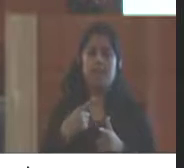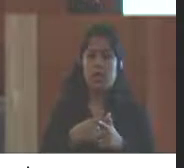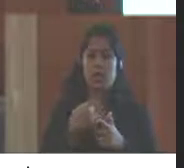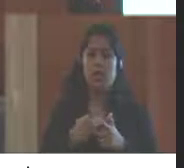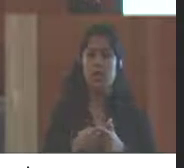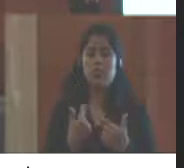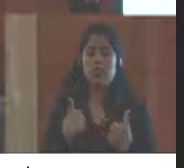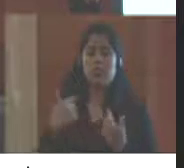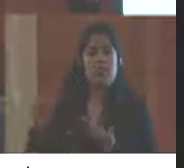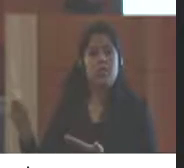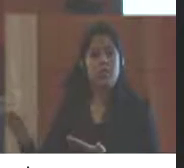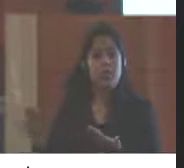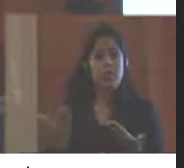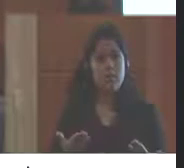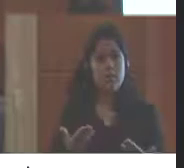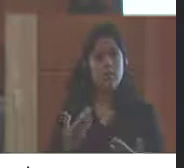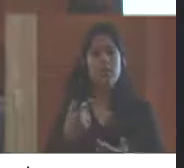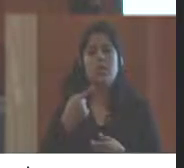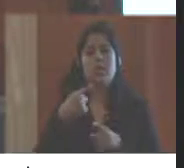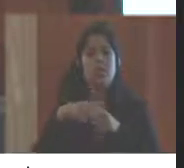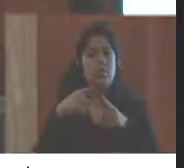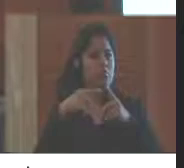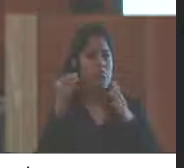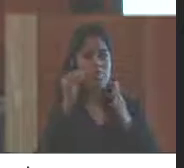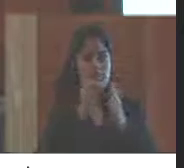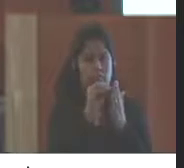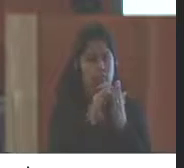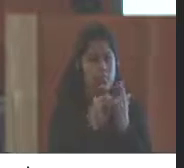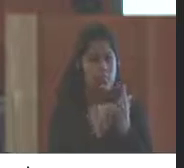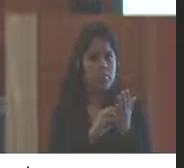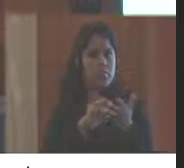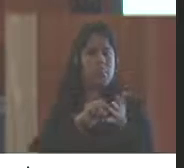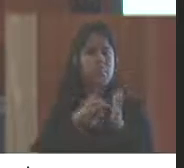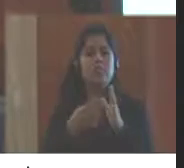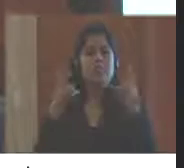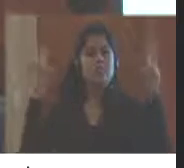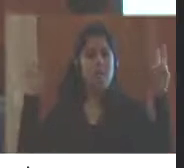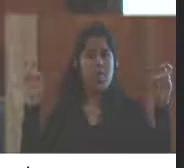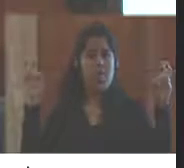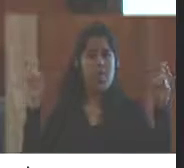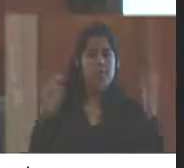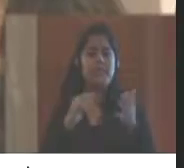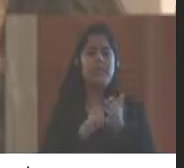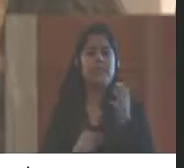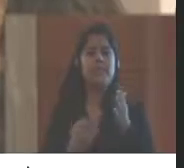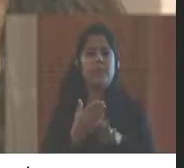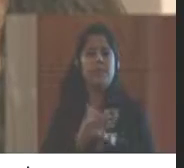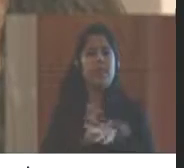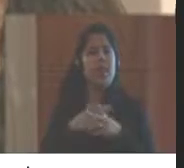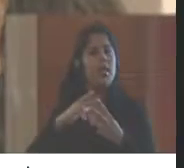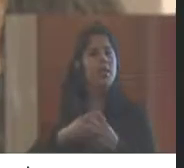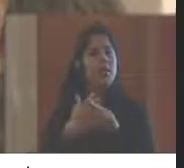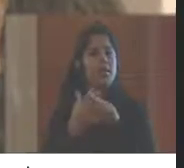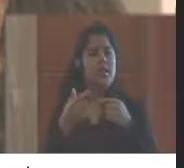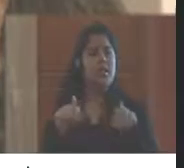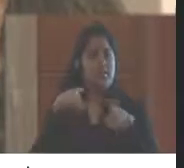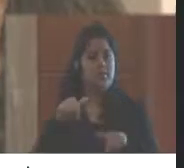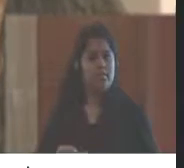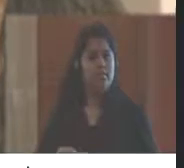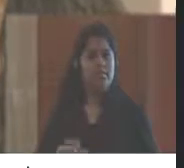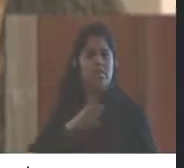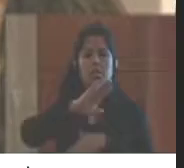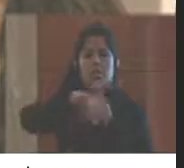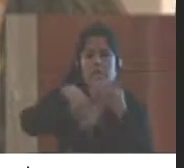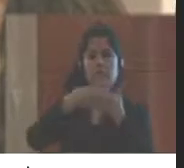this session. Very well, so we're going to give you some more notes on the topics that have been